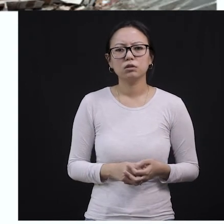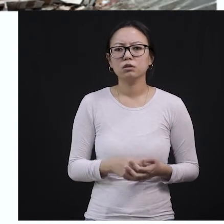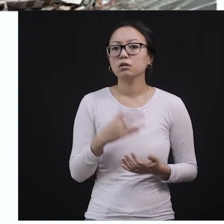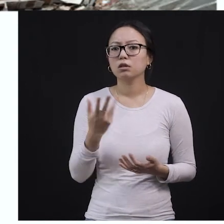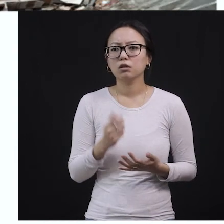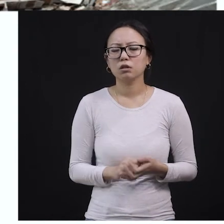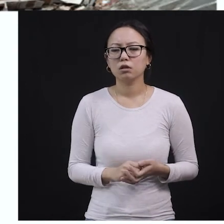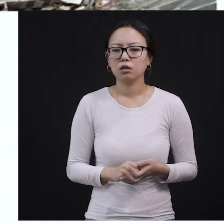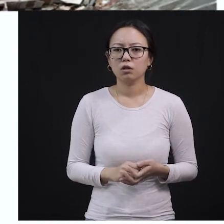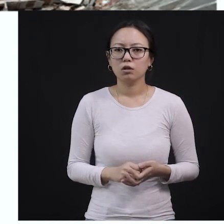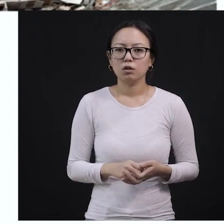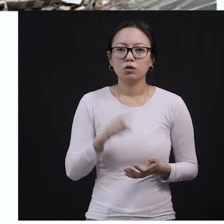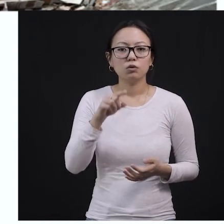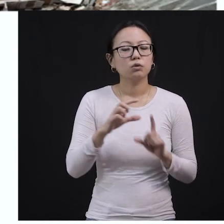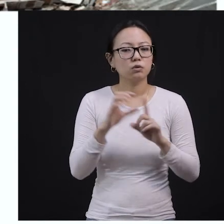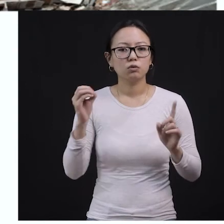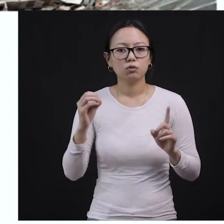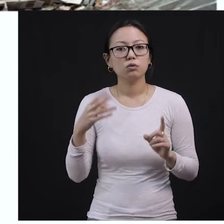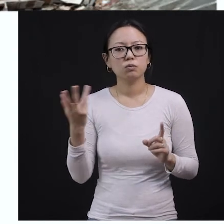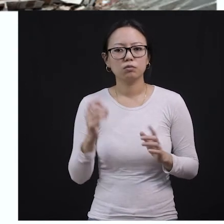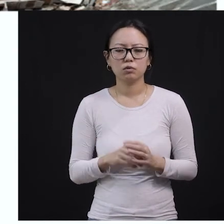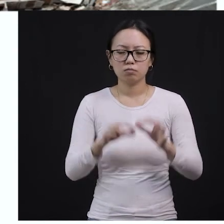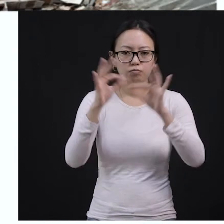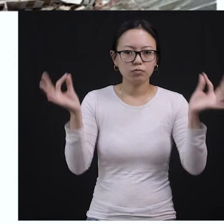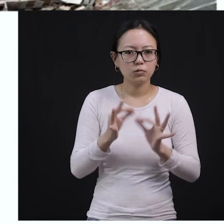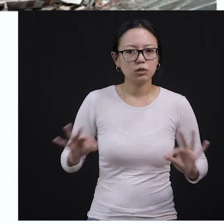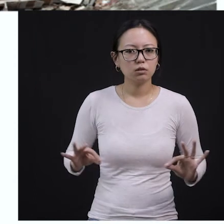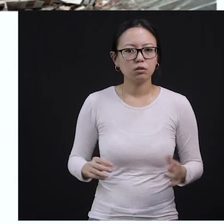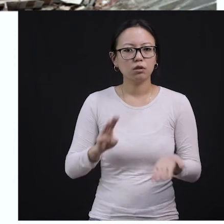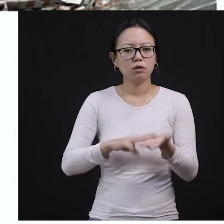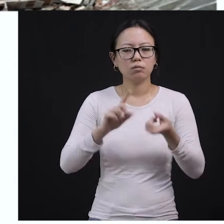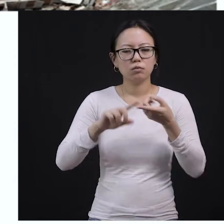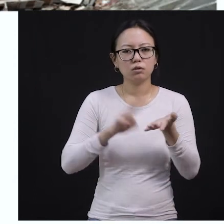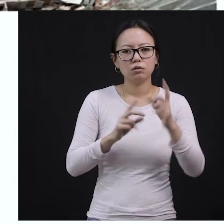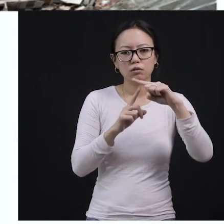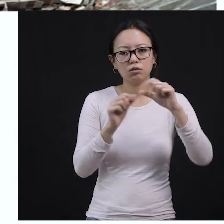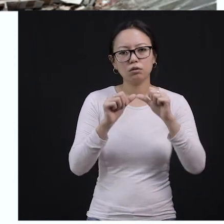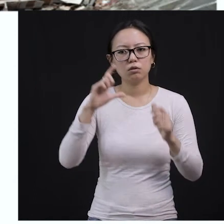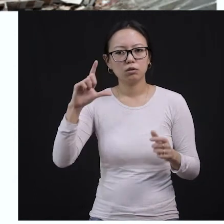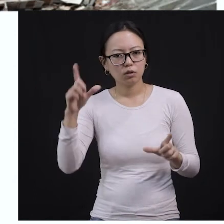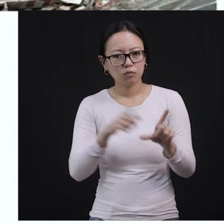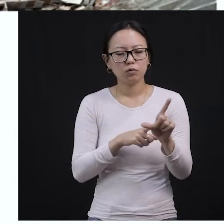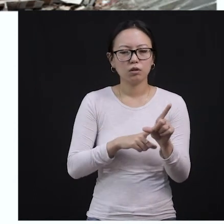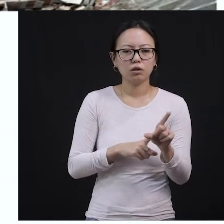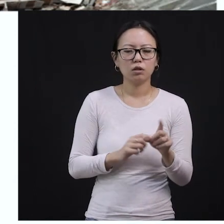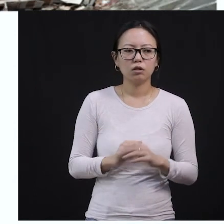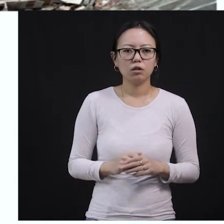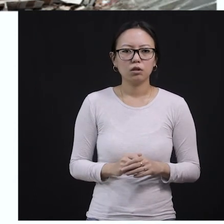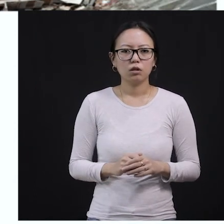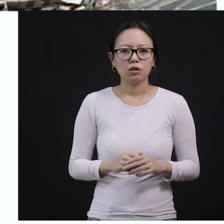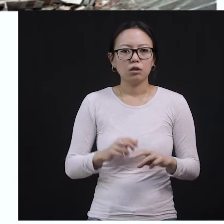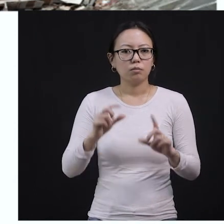to be prepared, right, mentally and emotionally, because anytime a disaster may happen, so we need to be